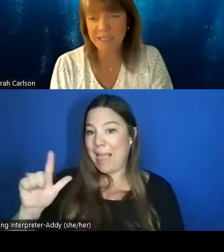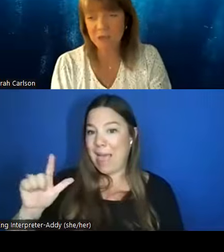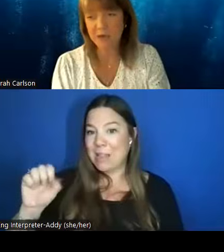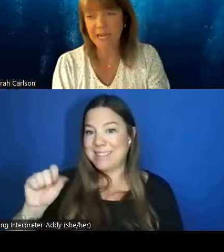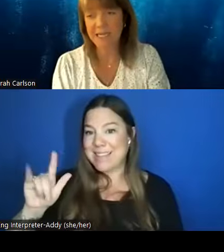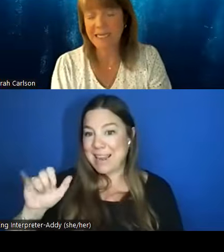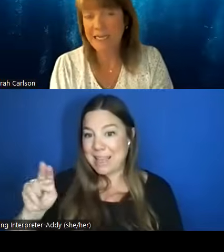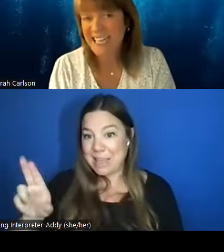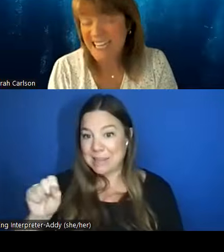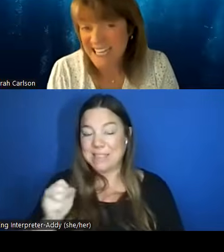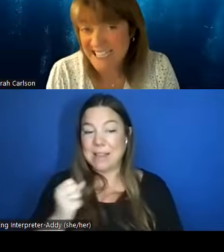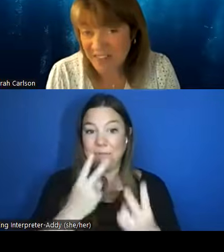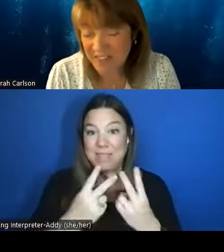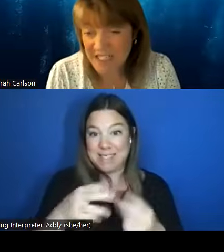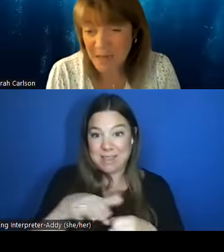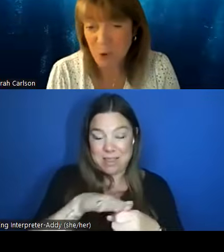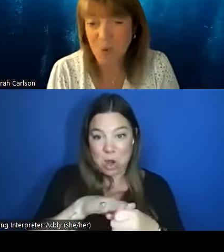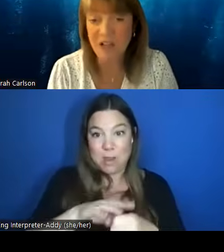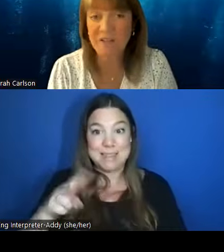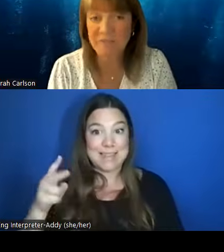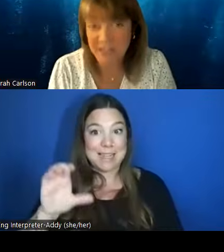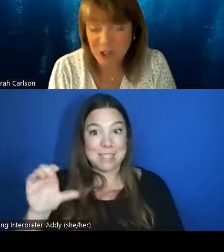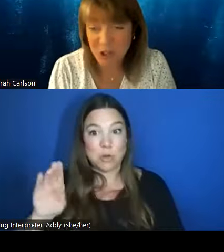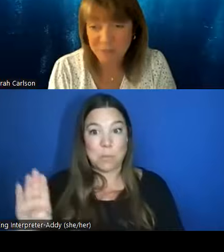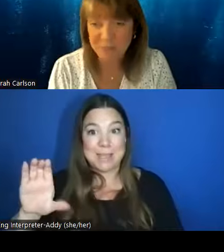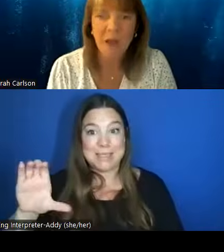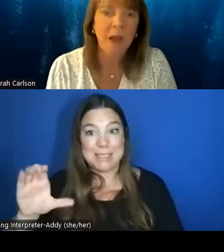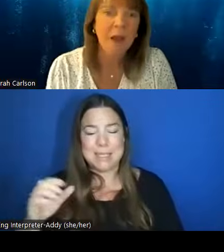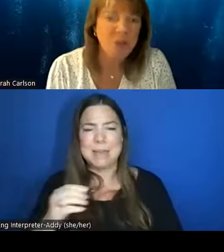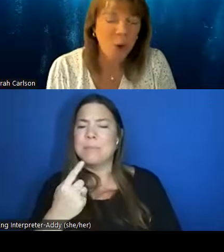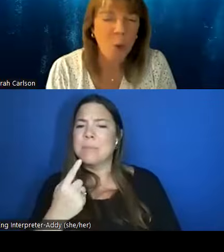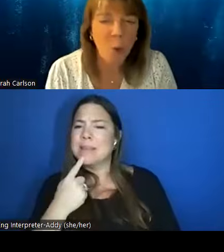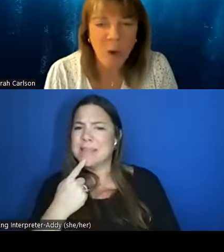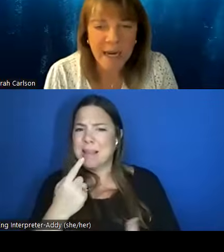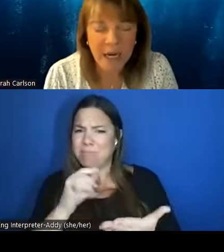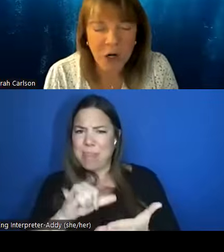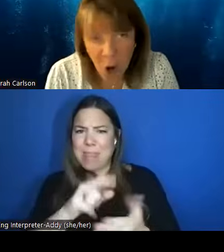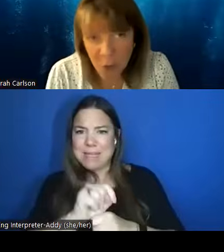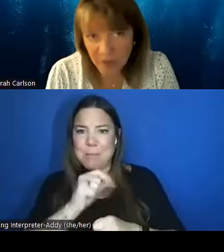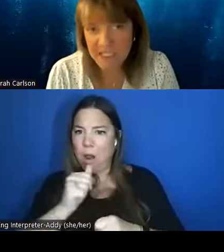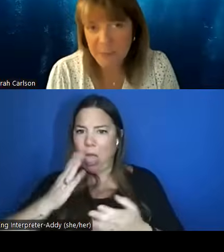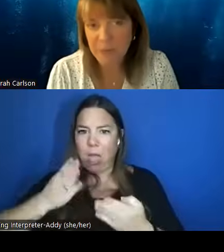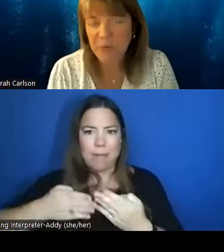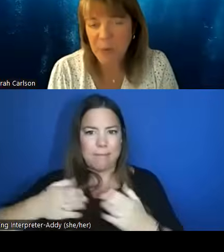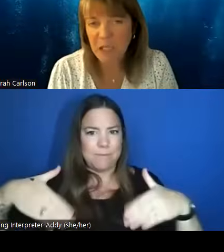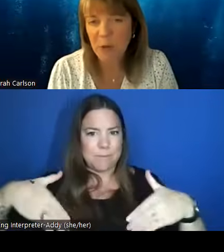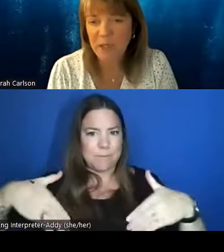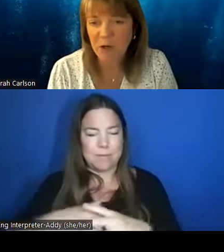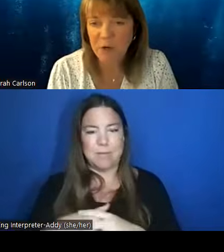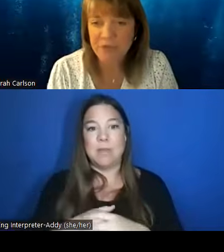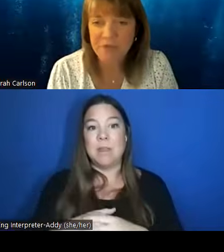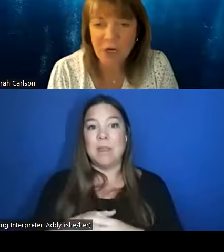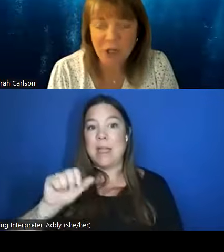2nd century AD, he said that the temple was unfinished. So we know that the Temple of Apollo